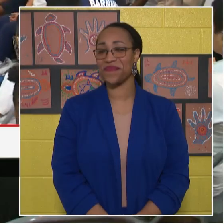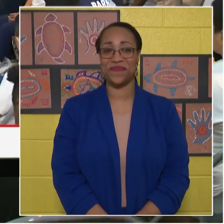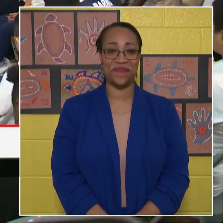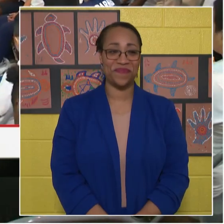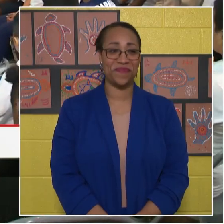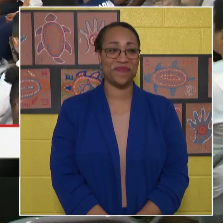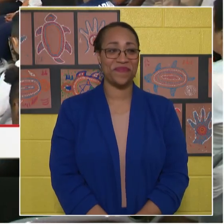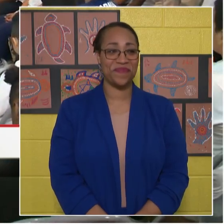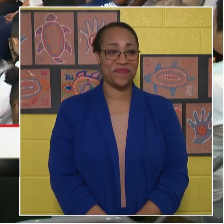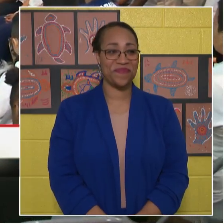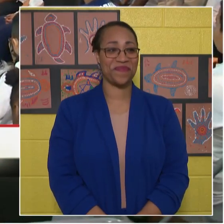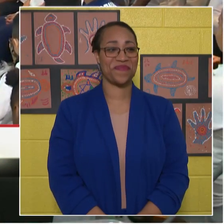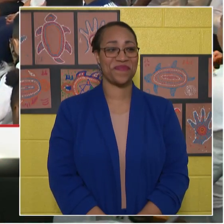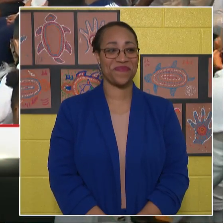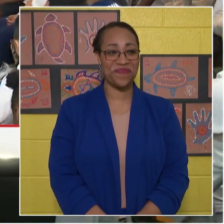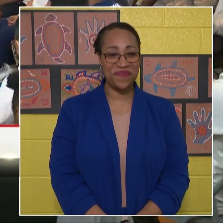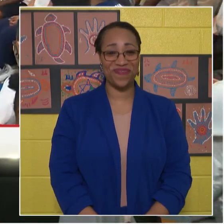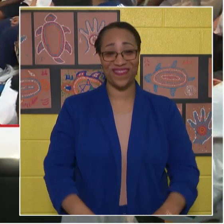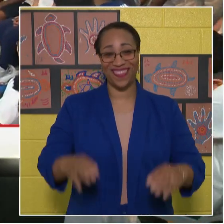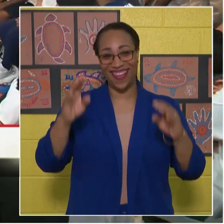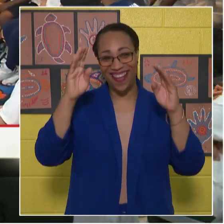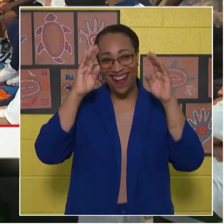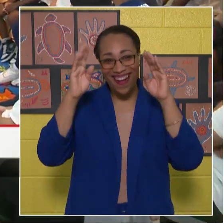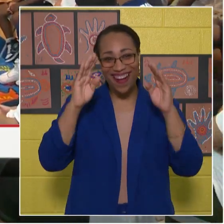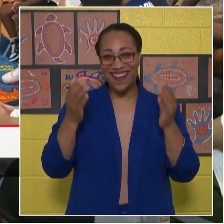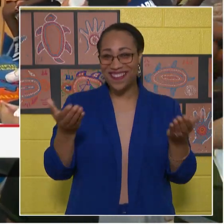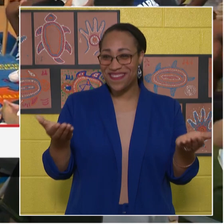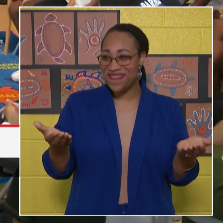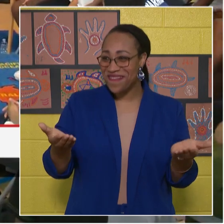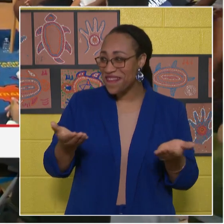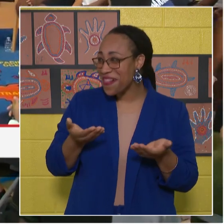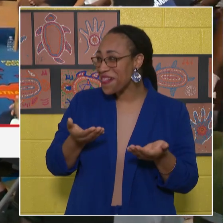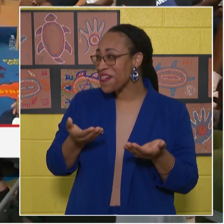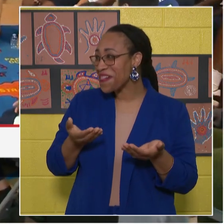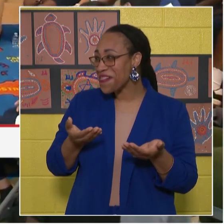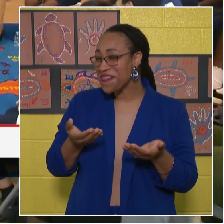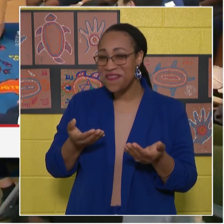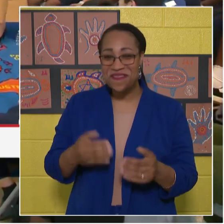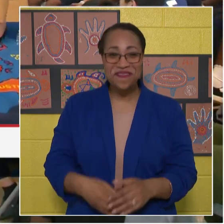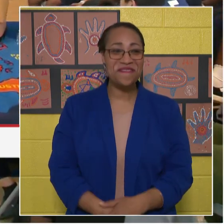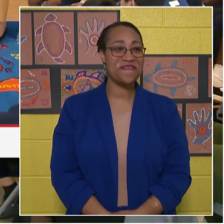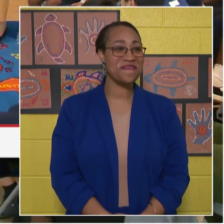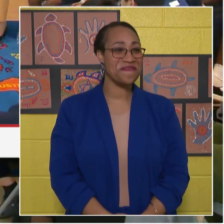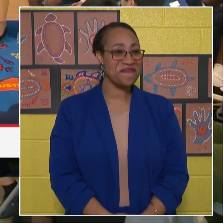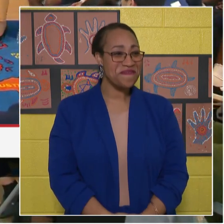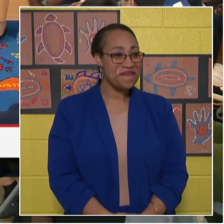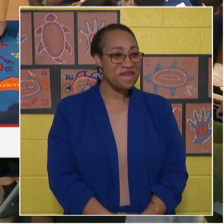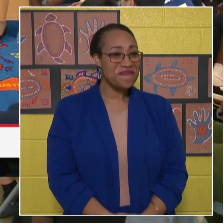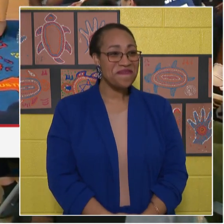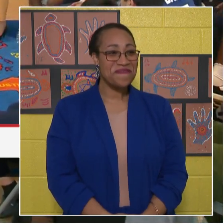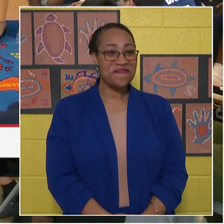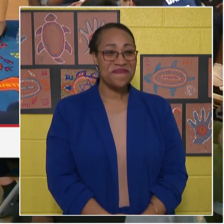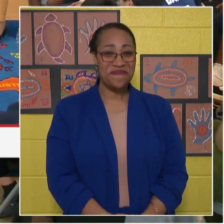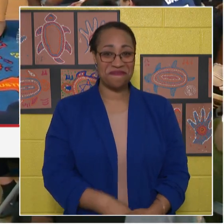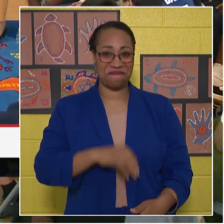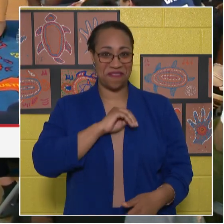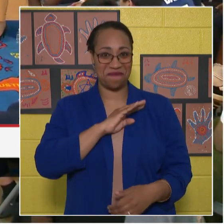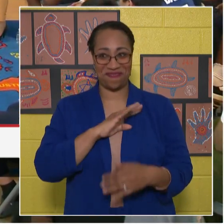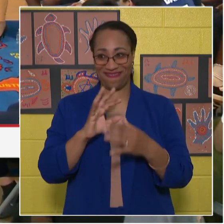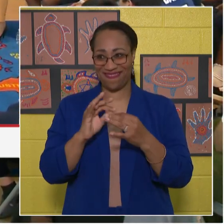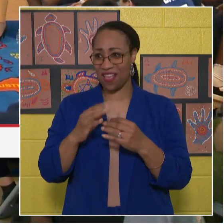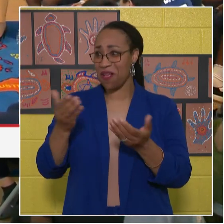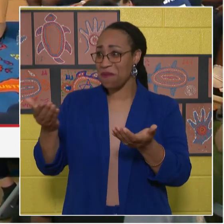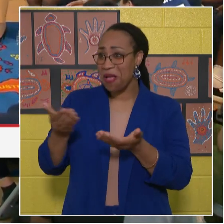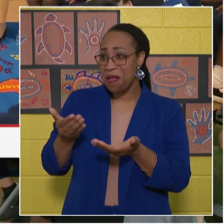And welcome to our students, staff, and distinguished guests. Can we give another round